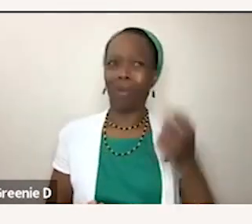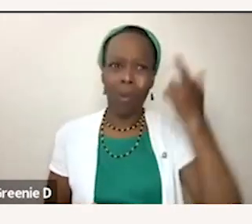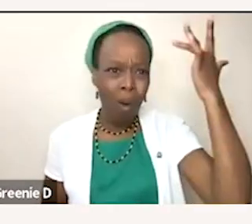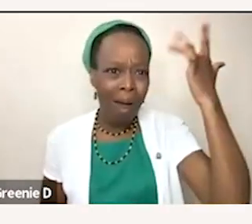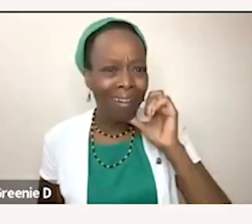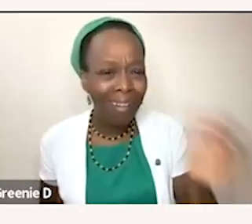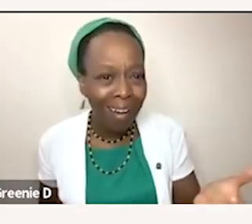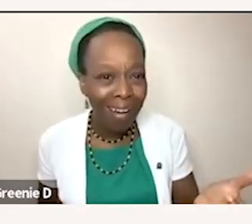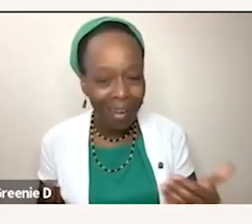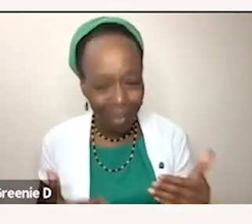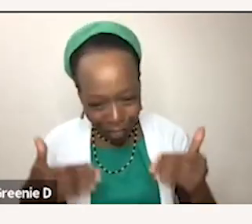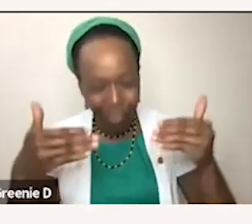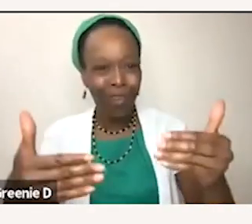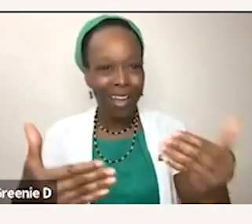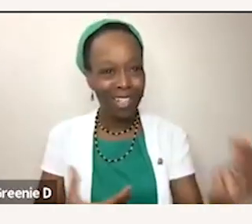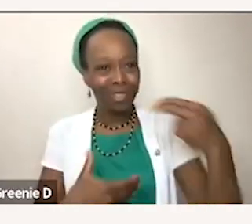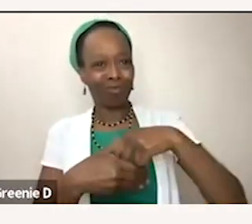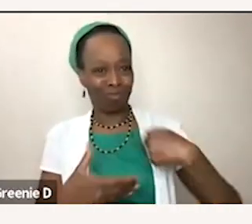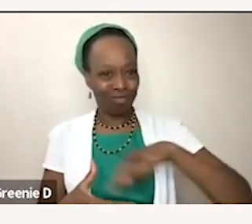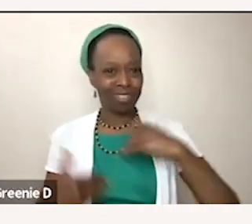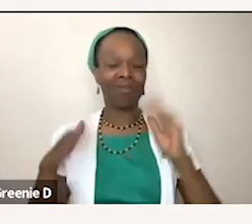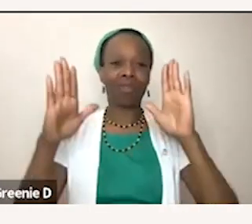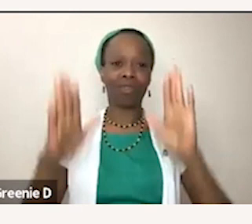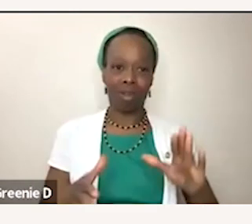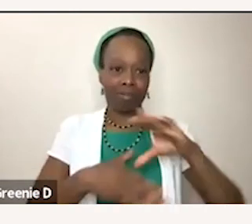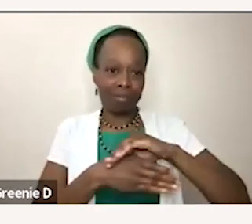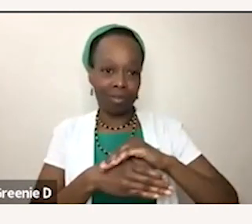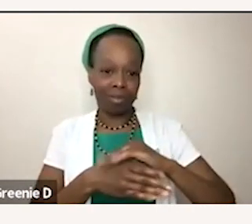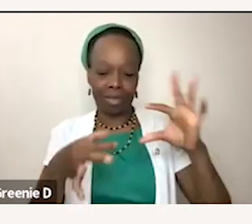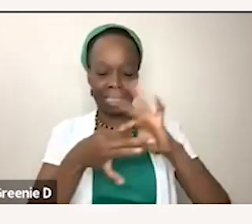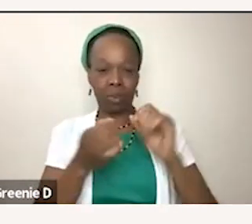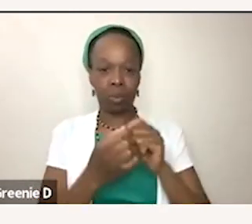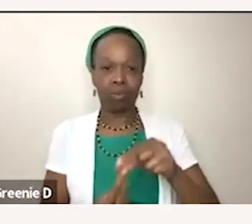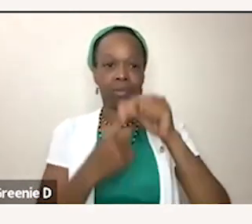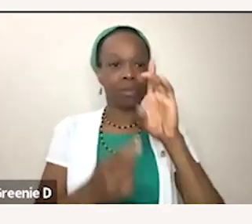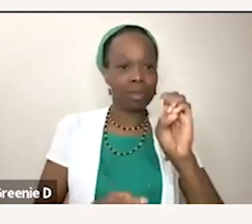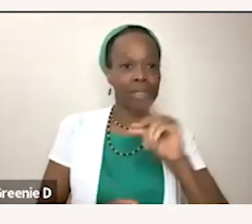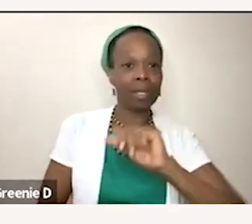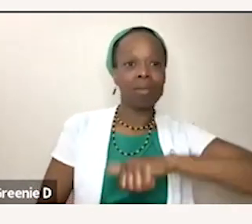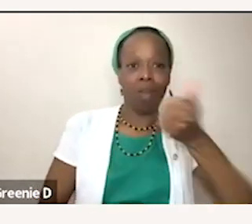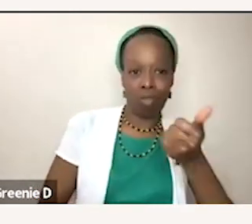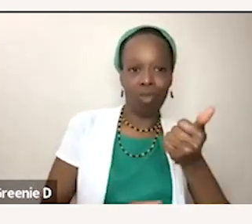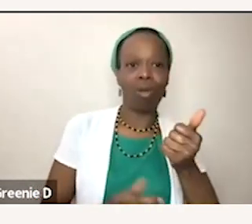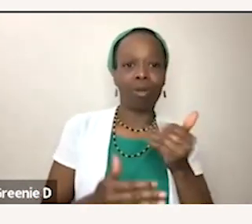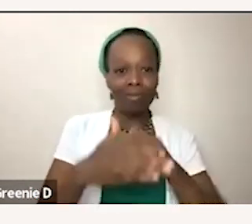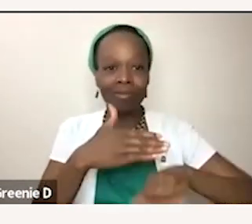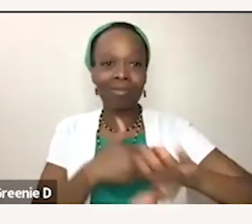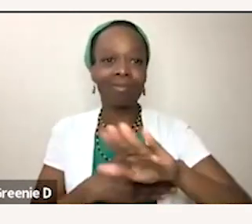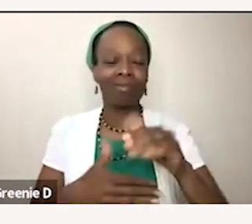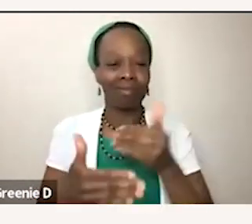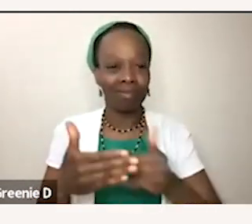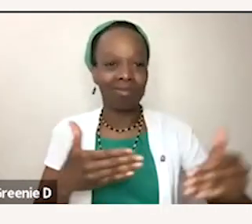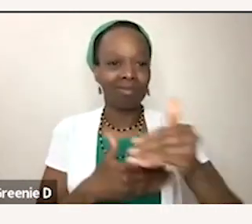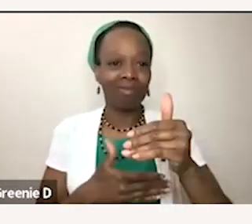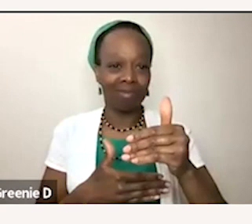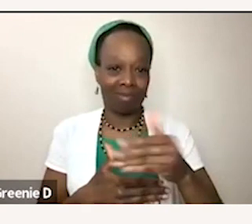great content there related to special education, as well as all our Beyond Access series from previous and obviously to tonight's tomorrow